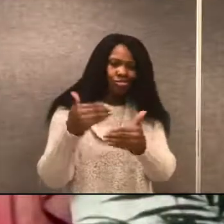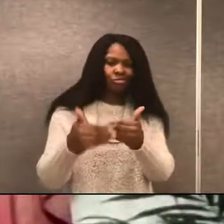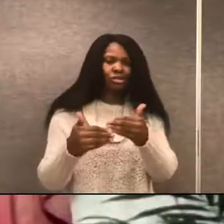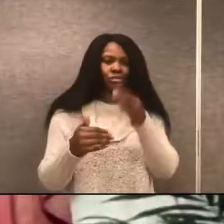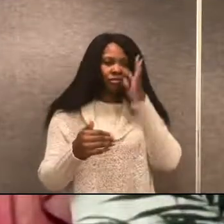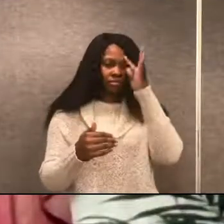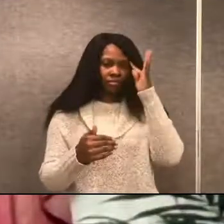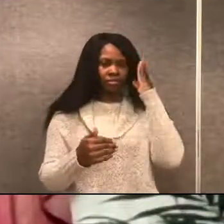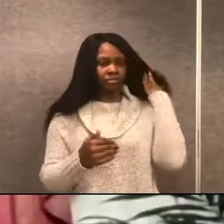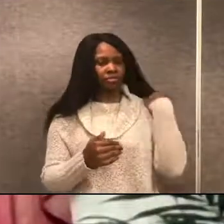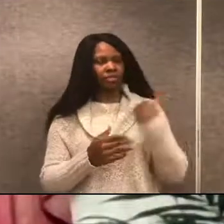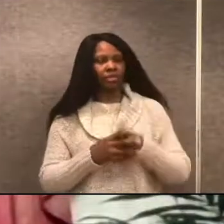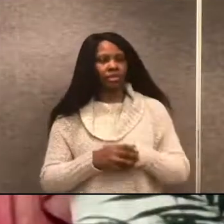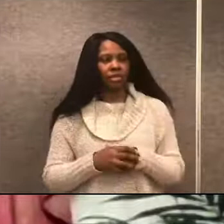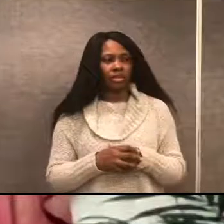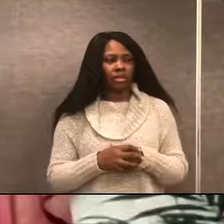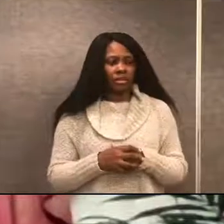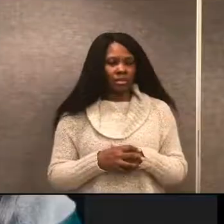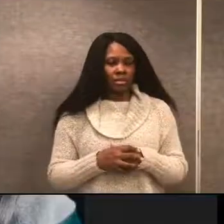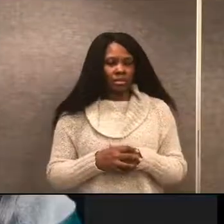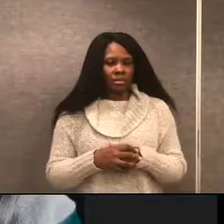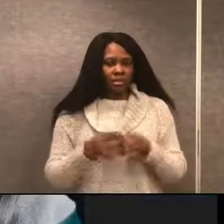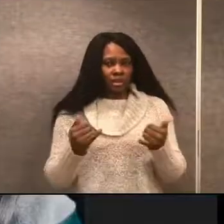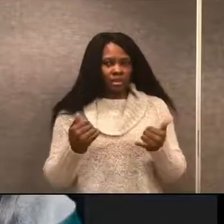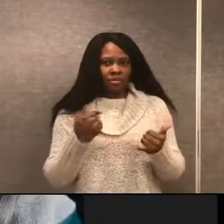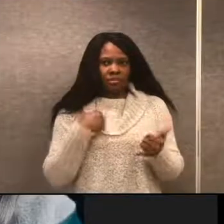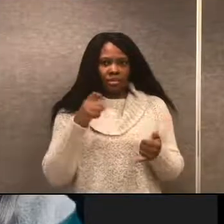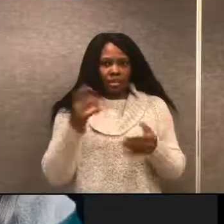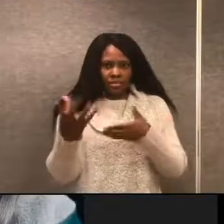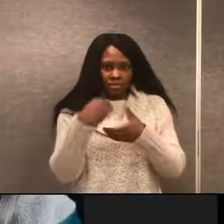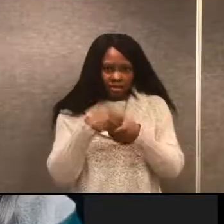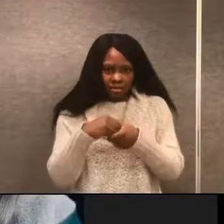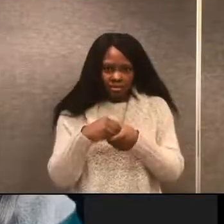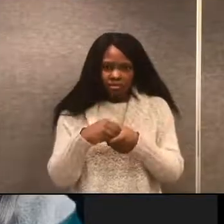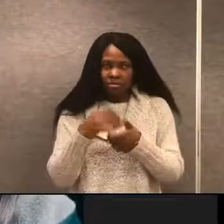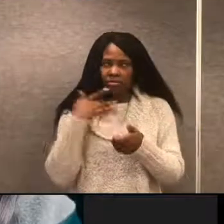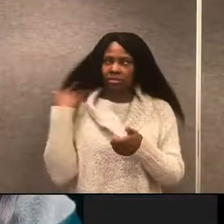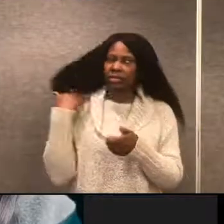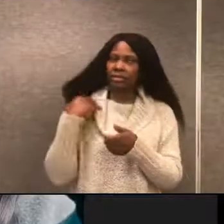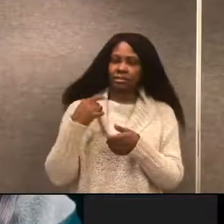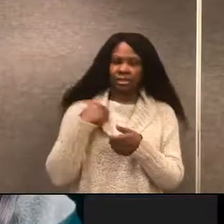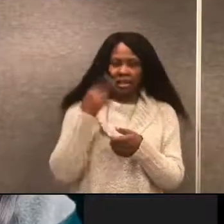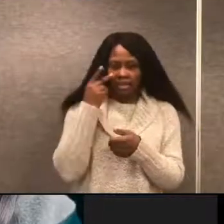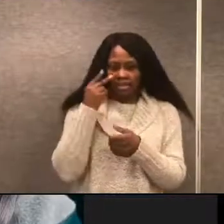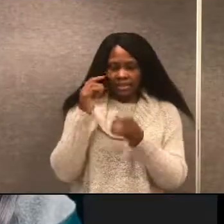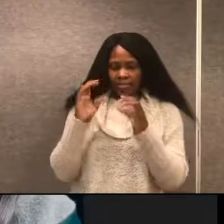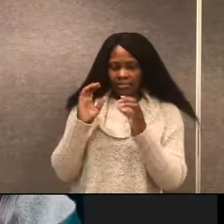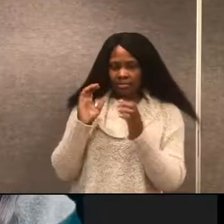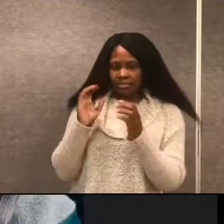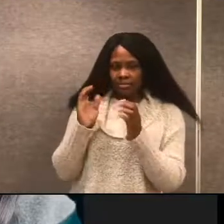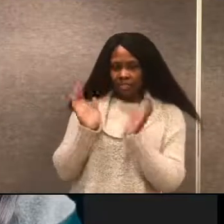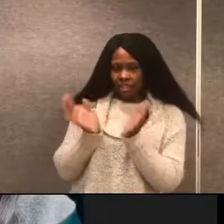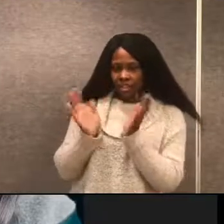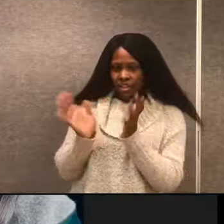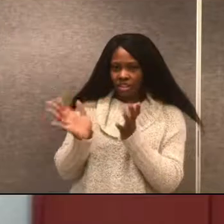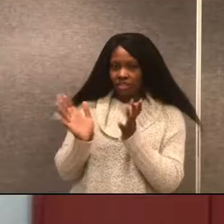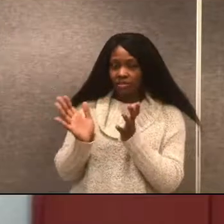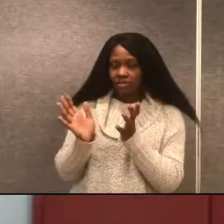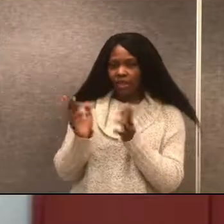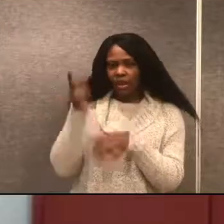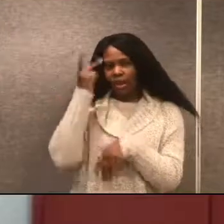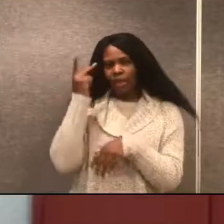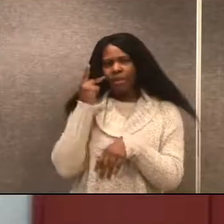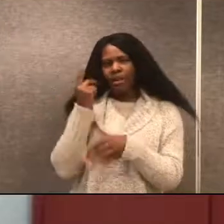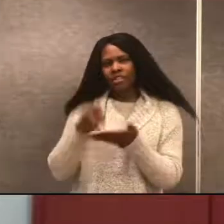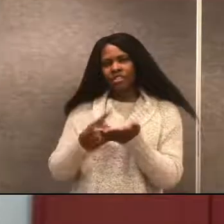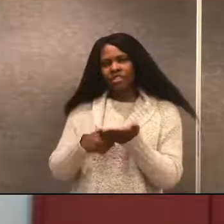to jump in because, like I said, I'm reading the news feed as well, too. And one of the things that I hear a few parents talking about is that the